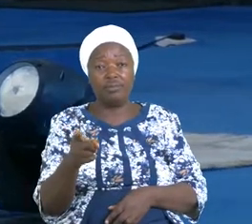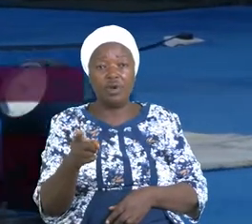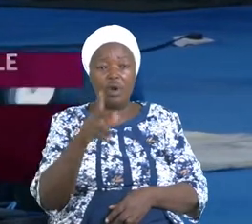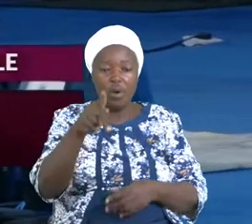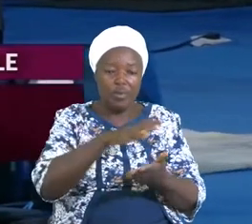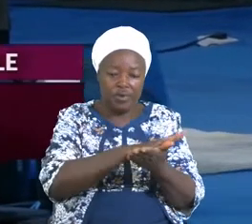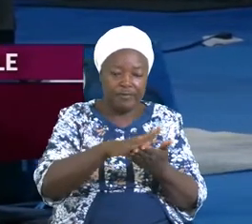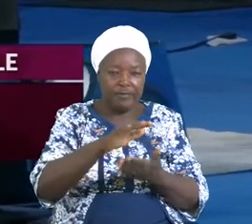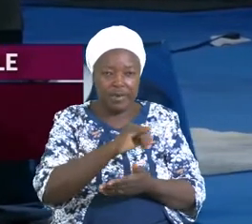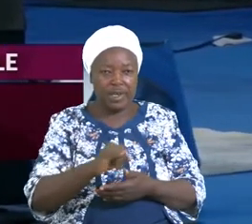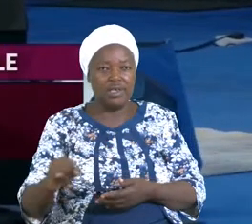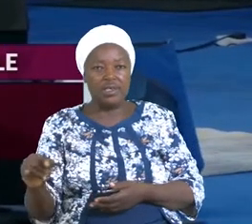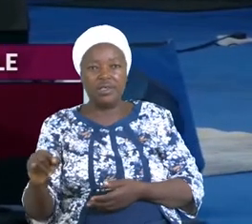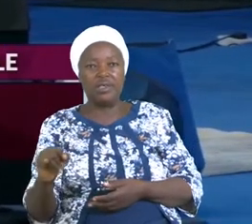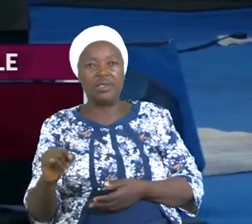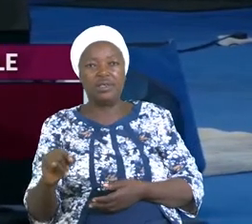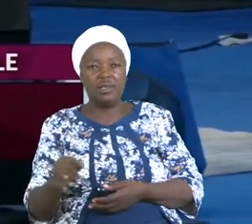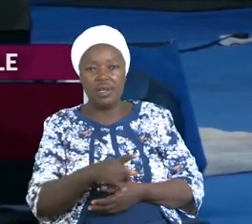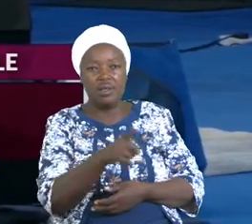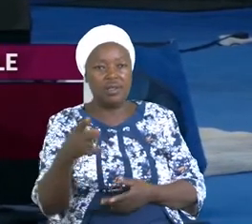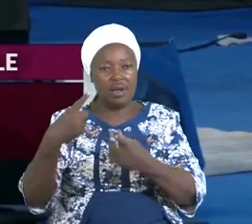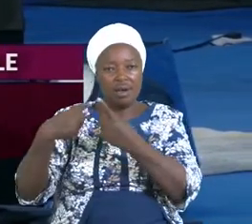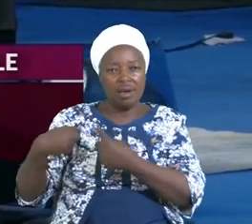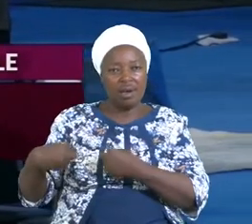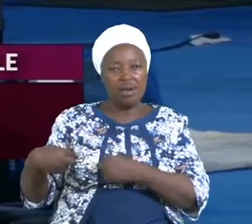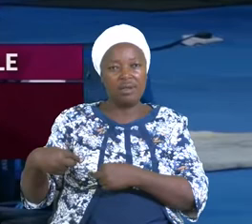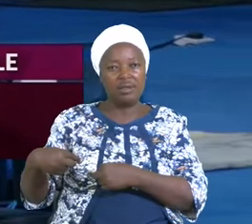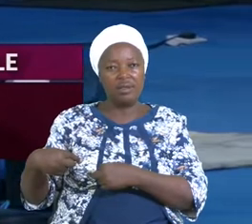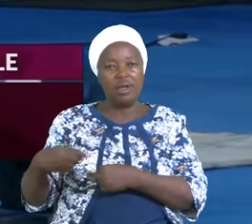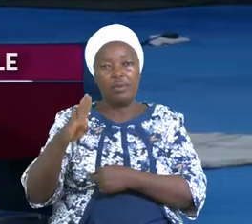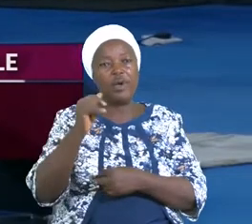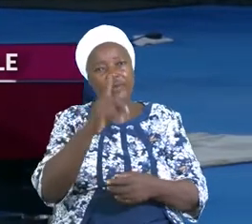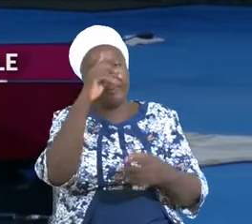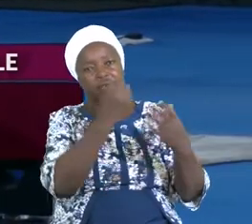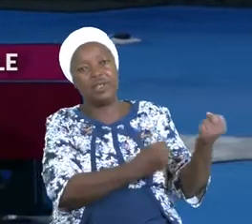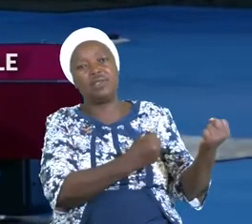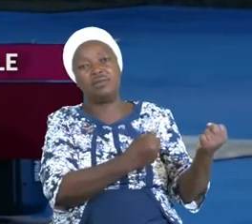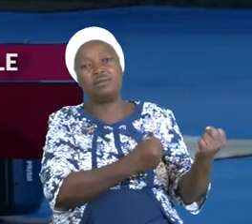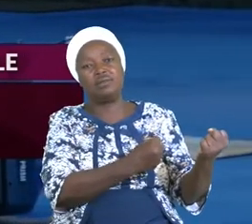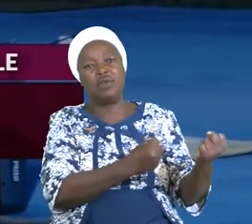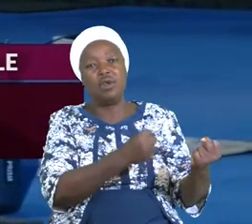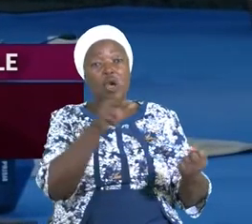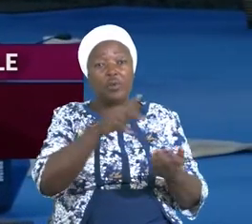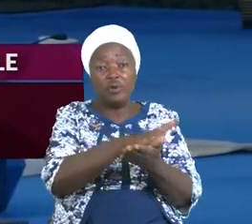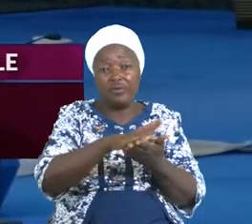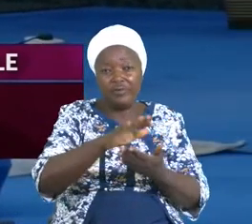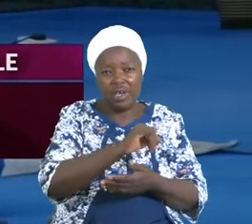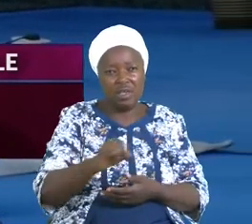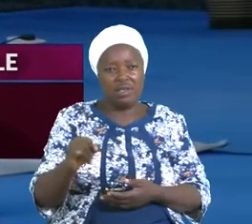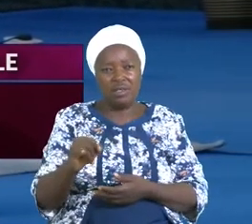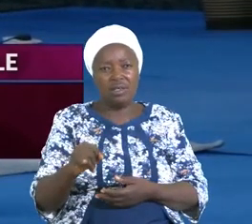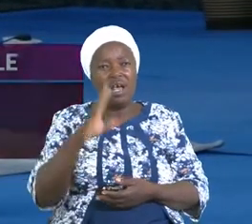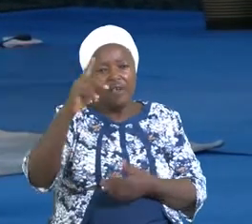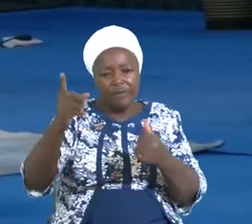purifying their hearts by faith. Purifying. He first of all